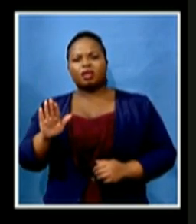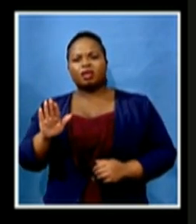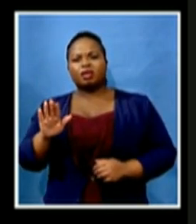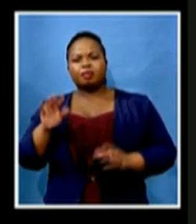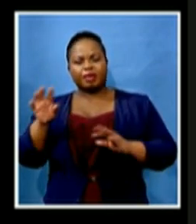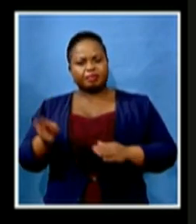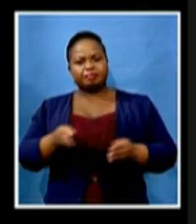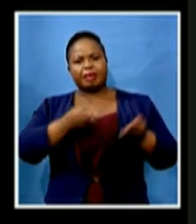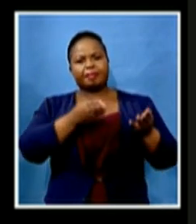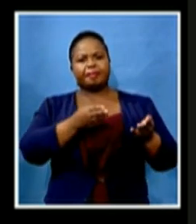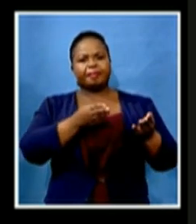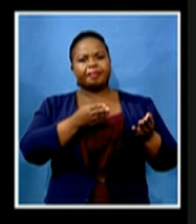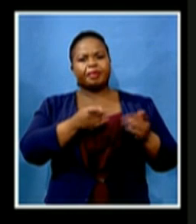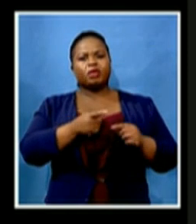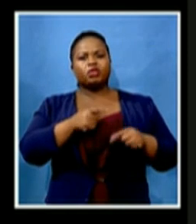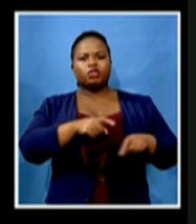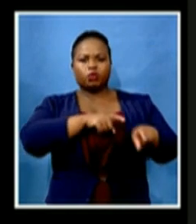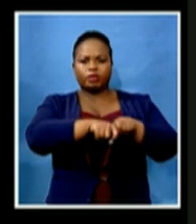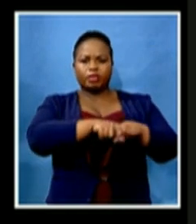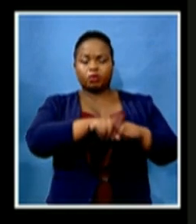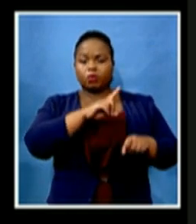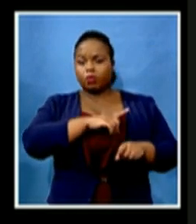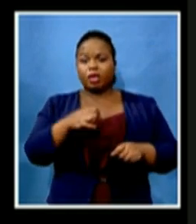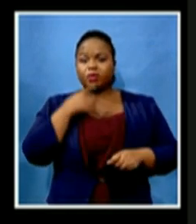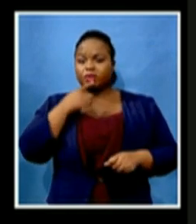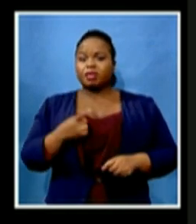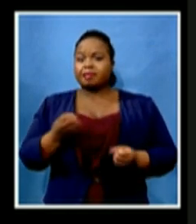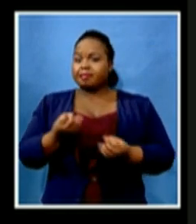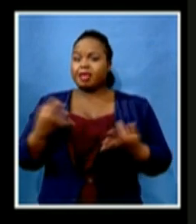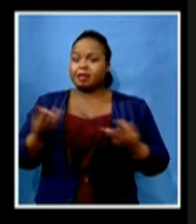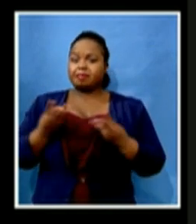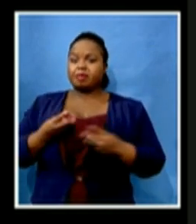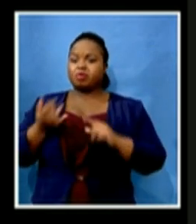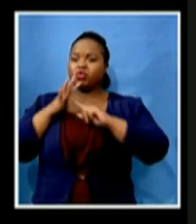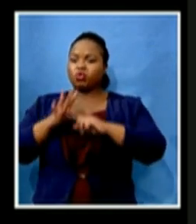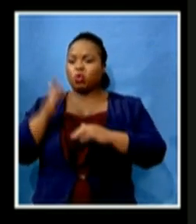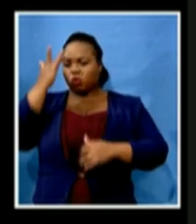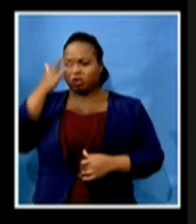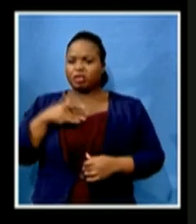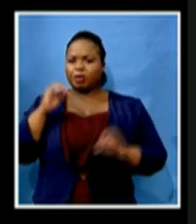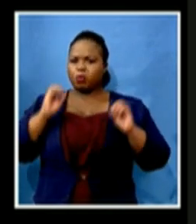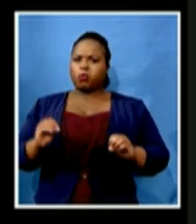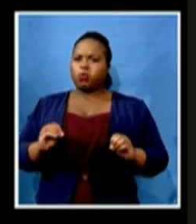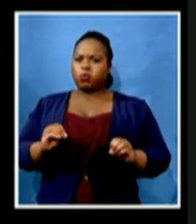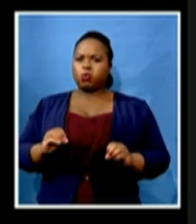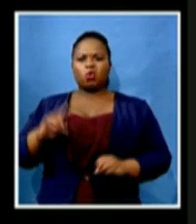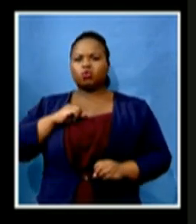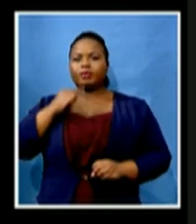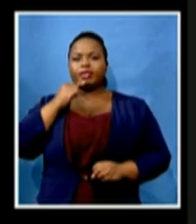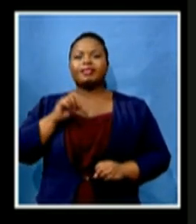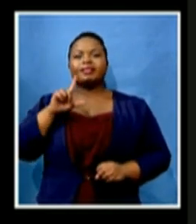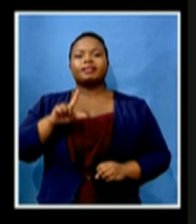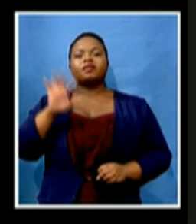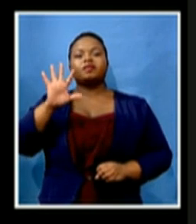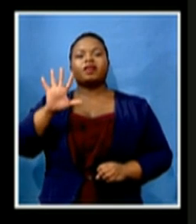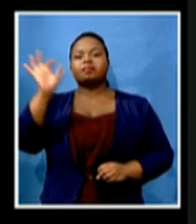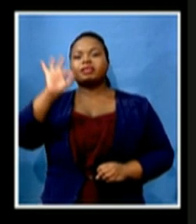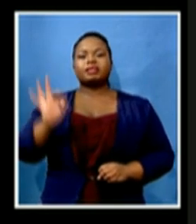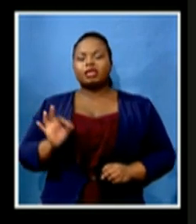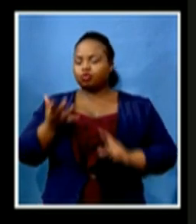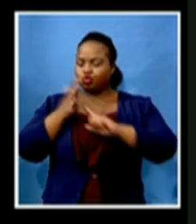of the modelers pointed to something up to 75%. So I just want to know how you,